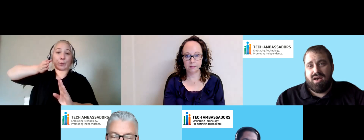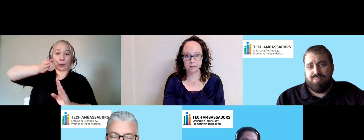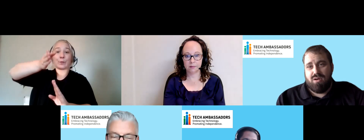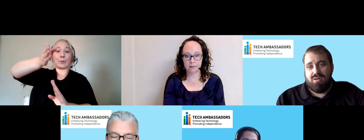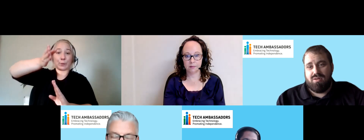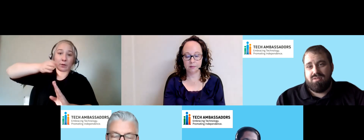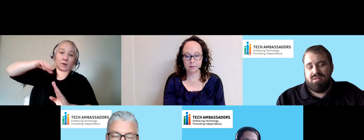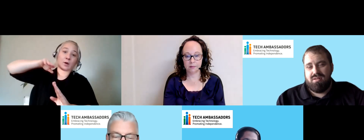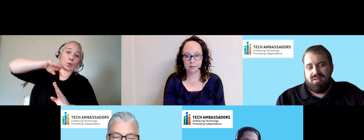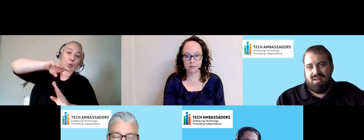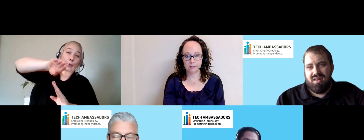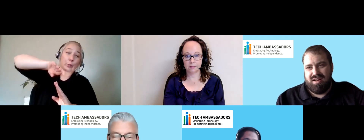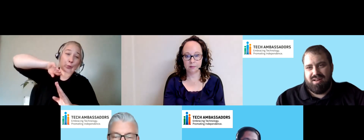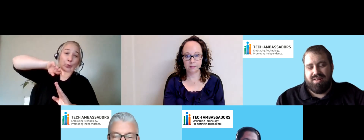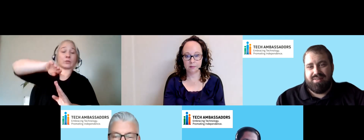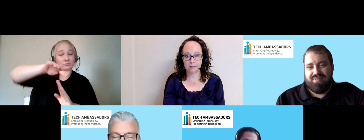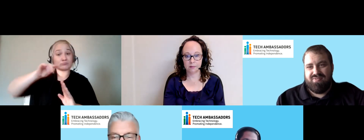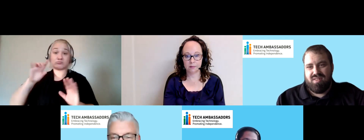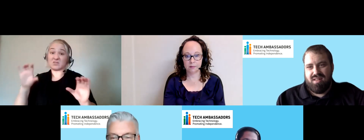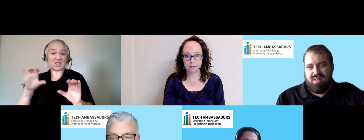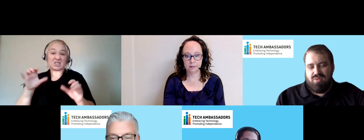with the upper